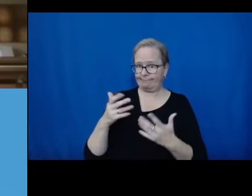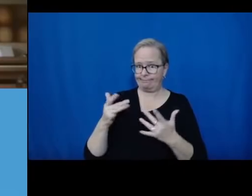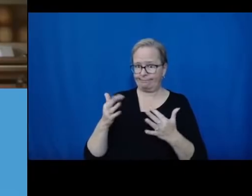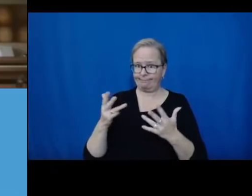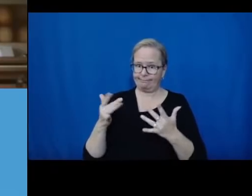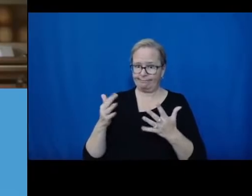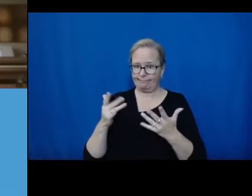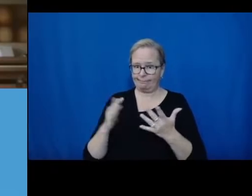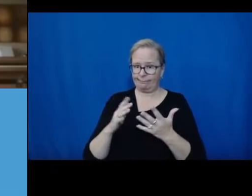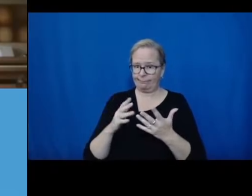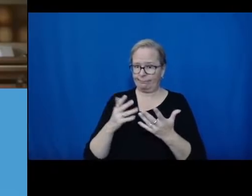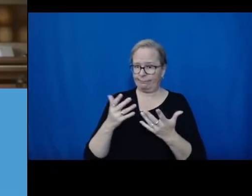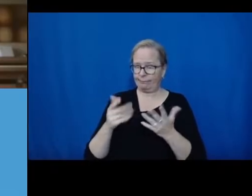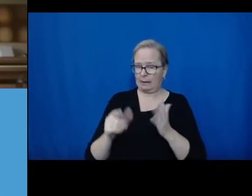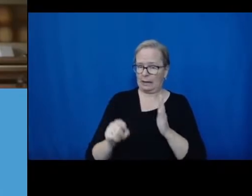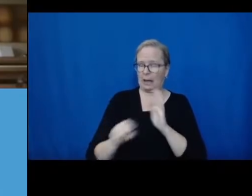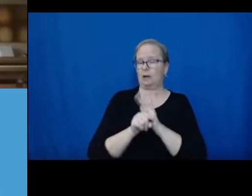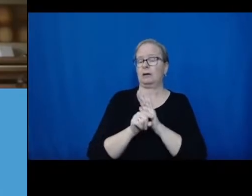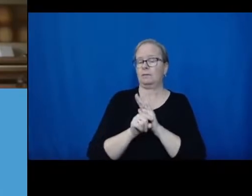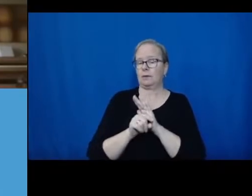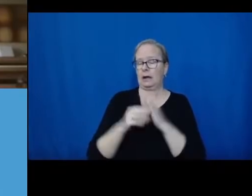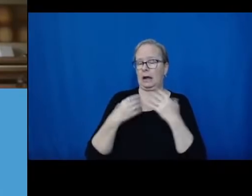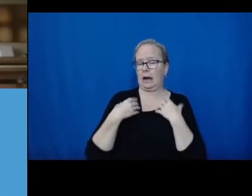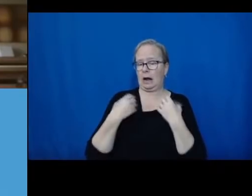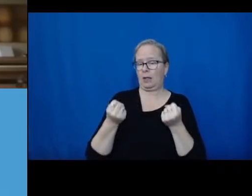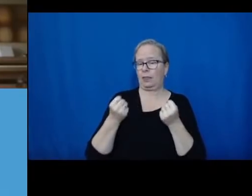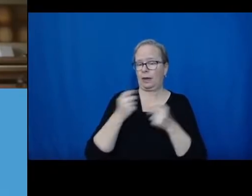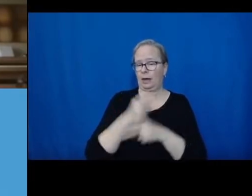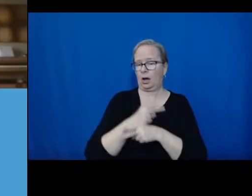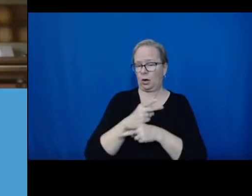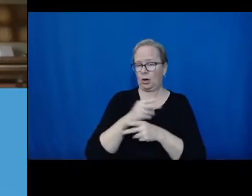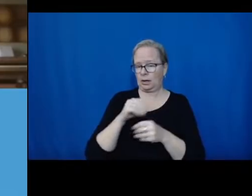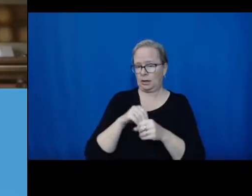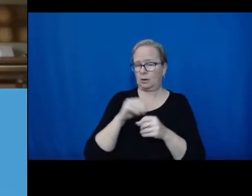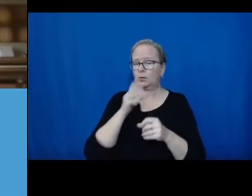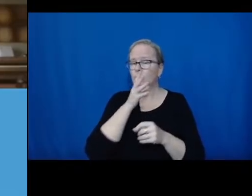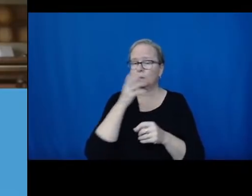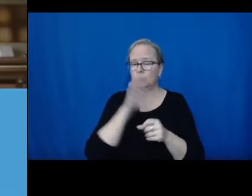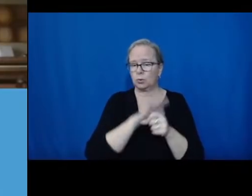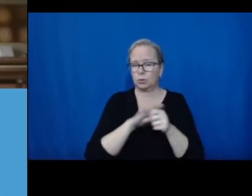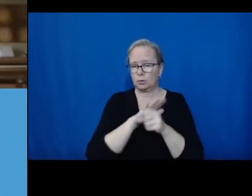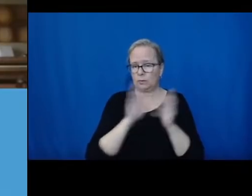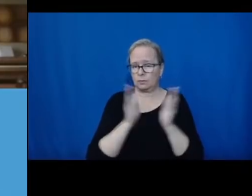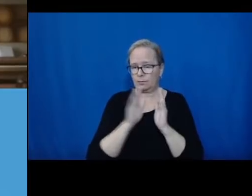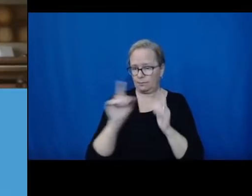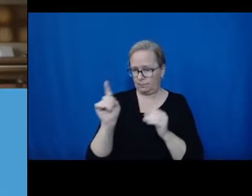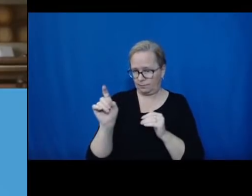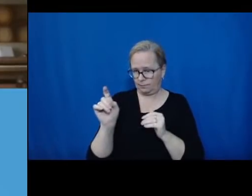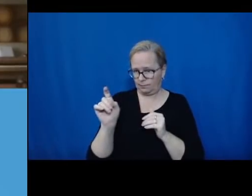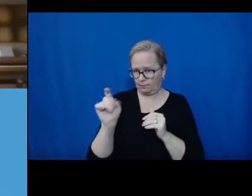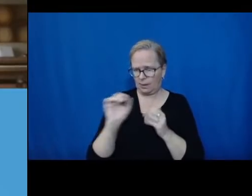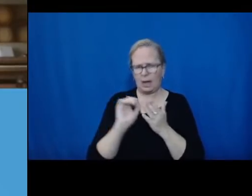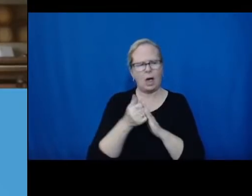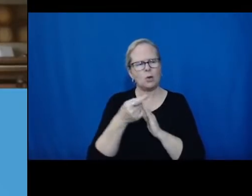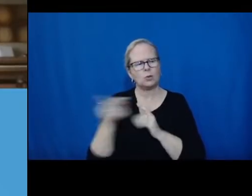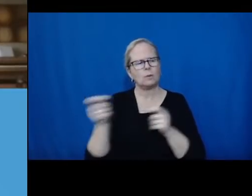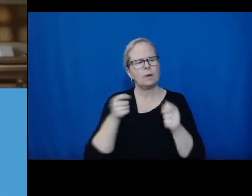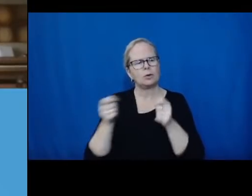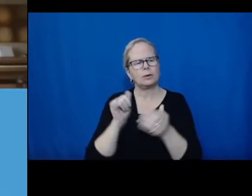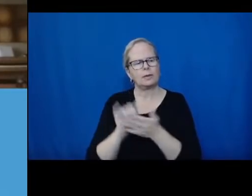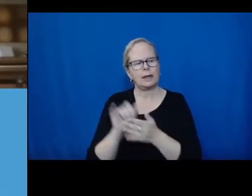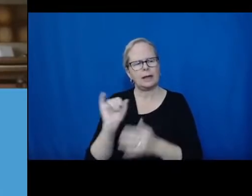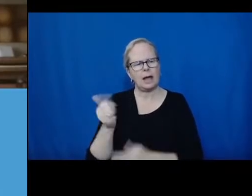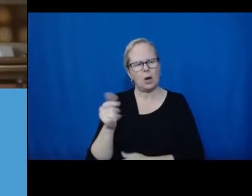any negative healthcare worker-patient interactions and how you guys are managing that.